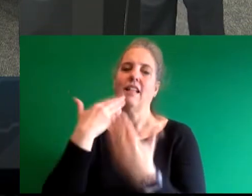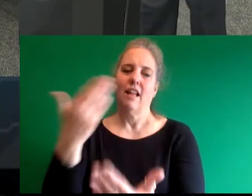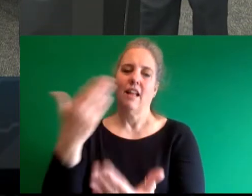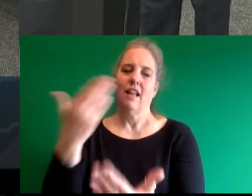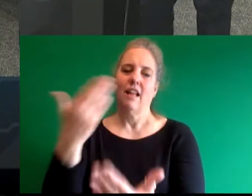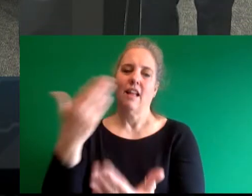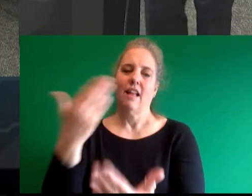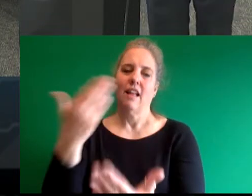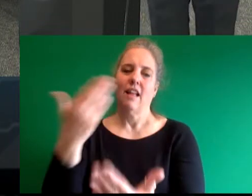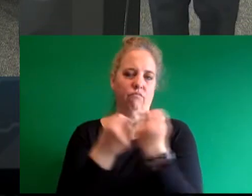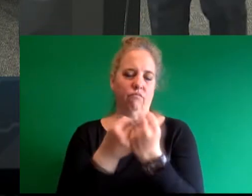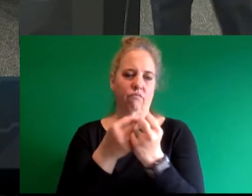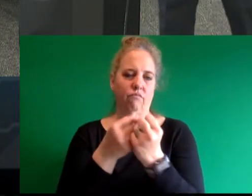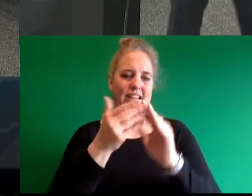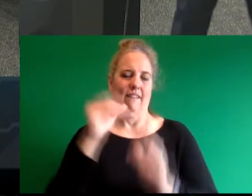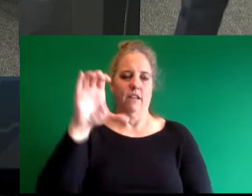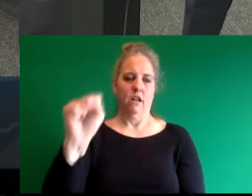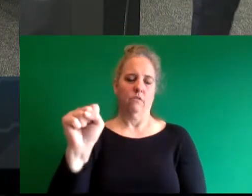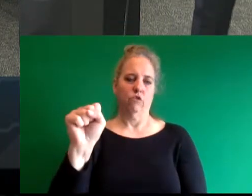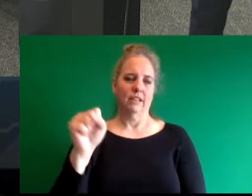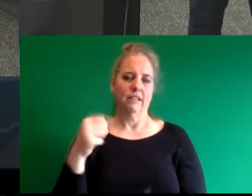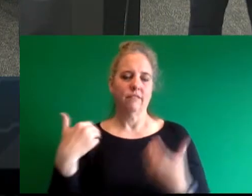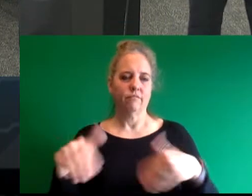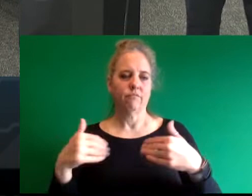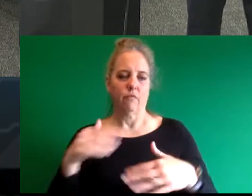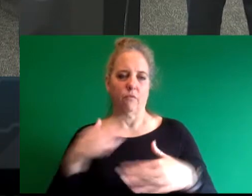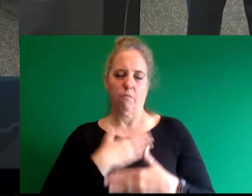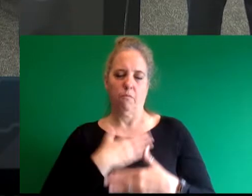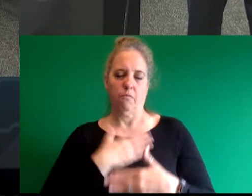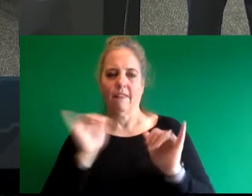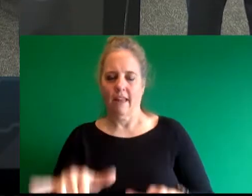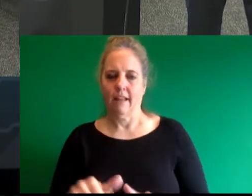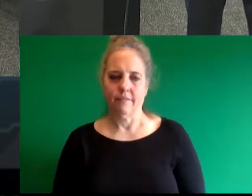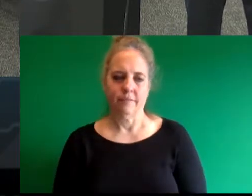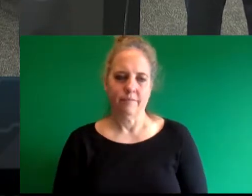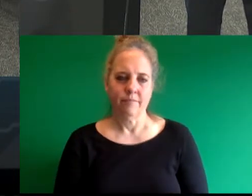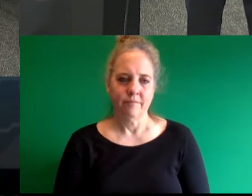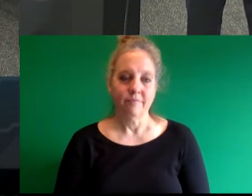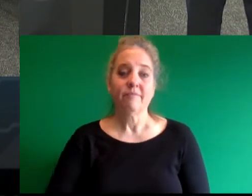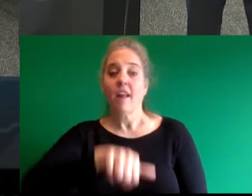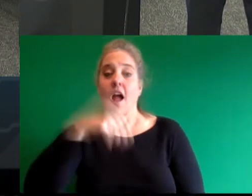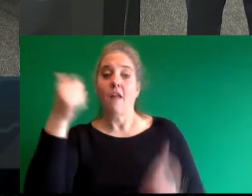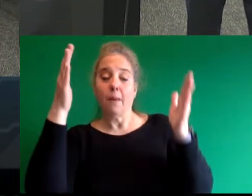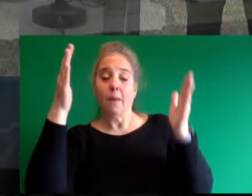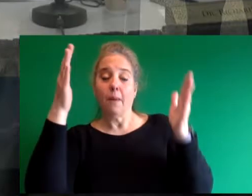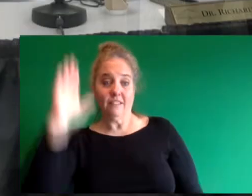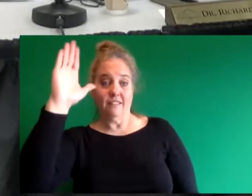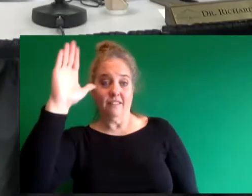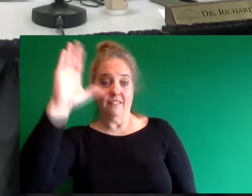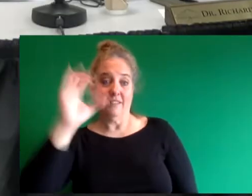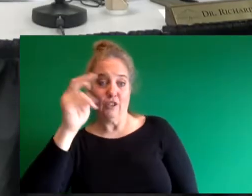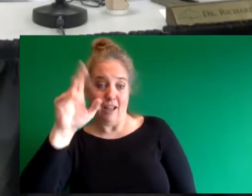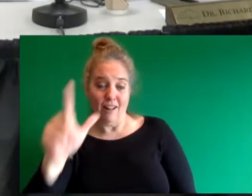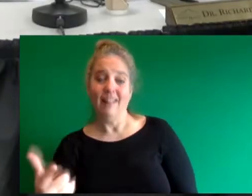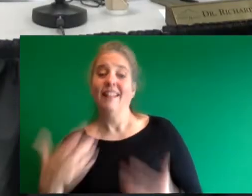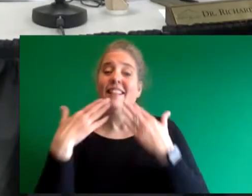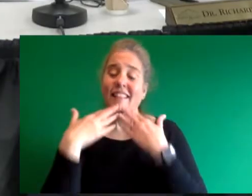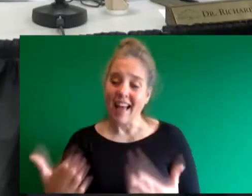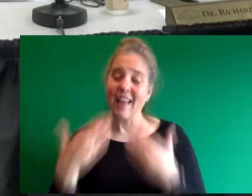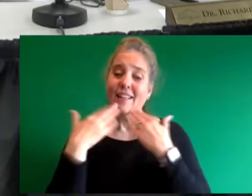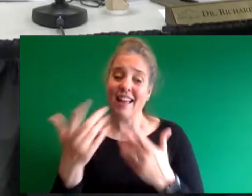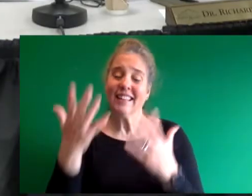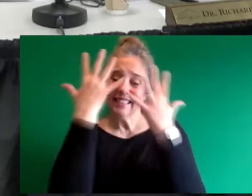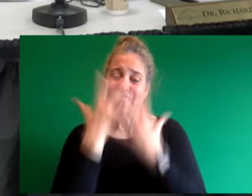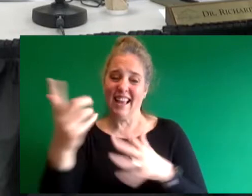Yeah, Director Whelan. Cheryl, we're sad to see you go as well. Yeah. On behalf of our entire team, just want to